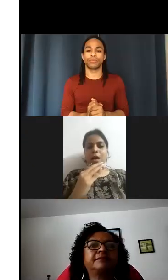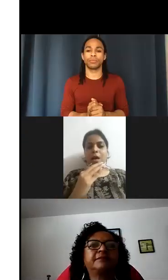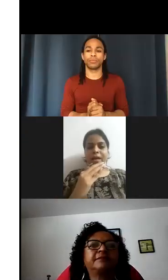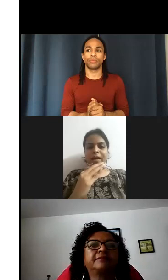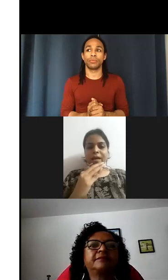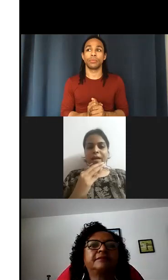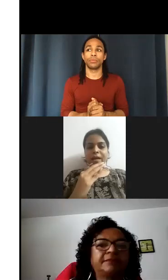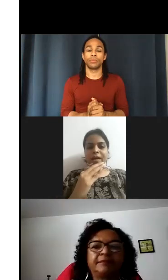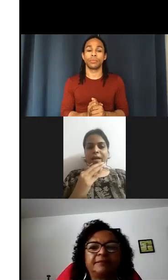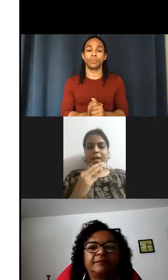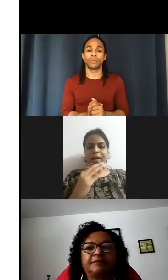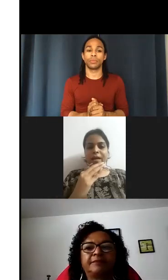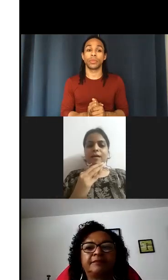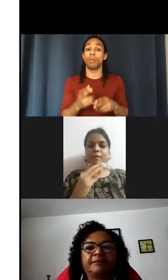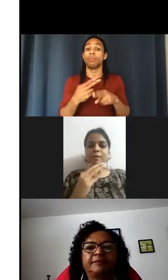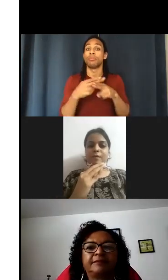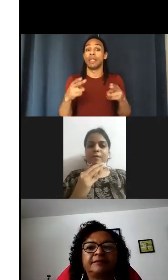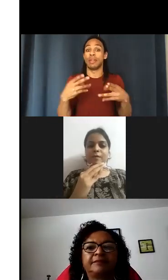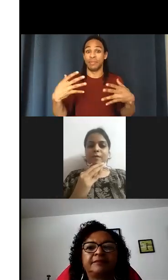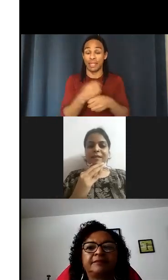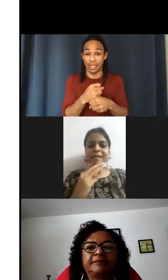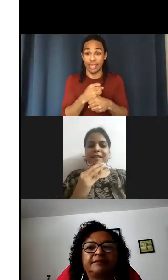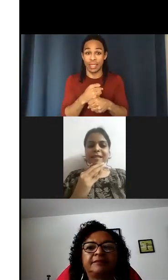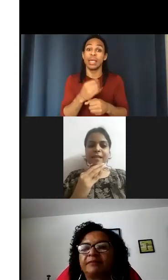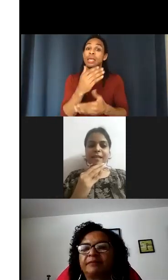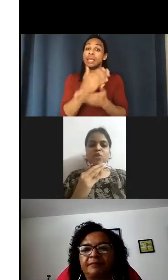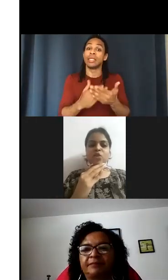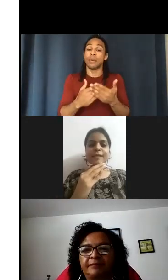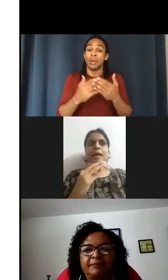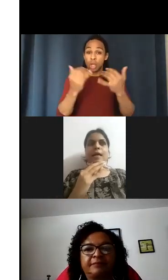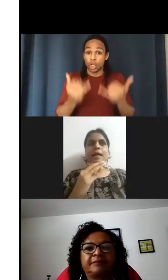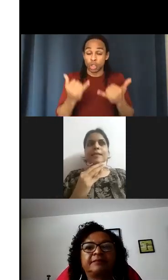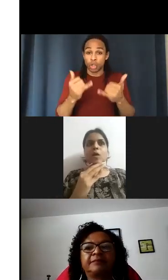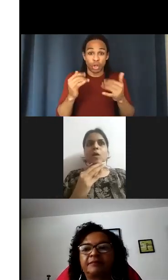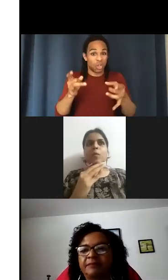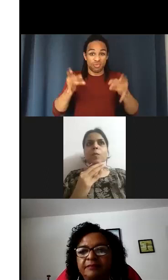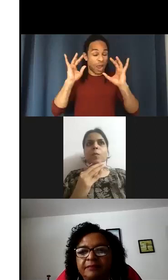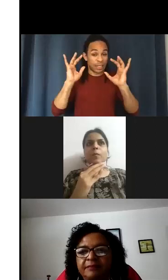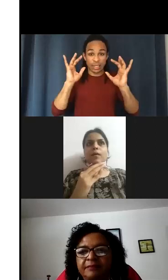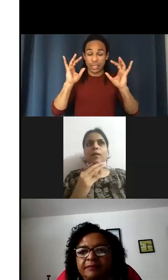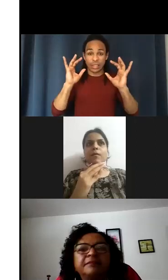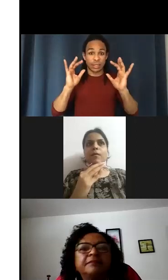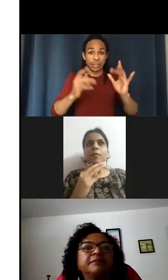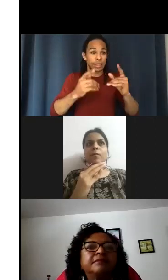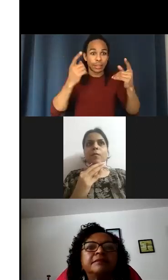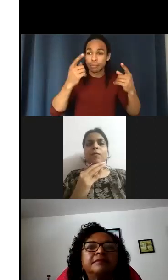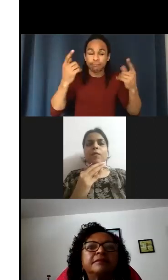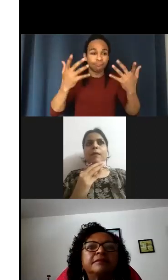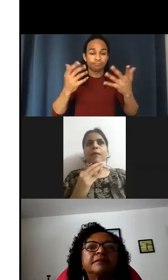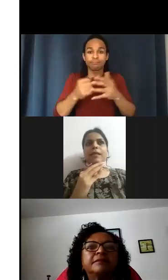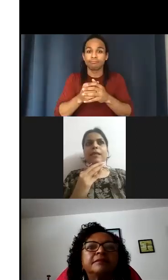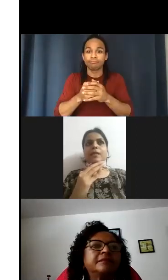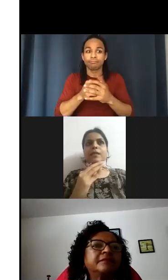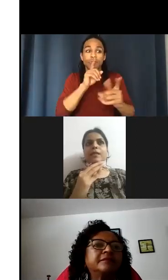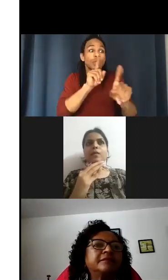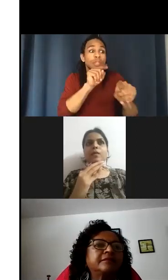Okay, so very briefly, some of the current crisis engagements is we are